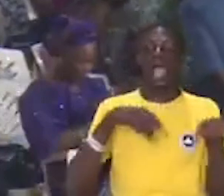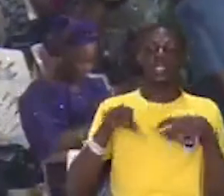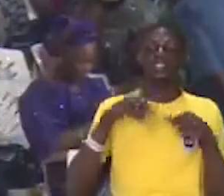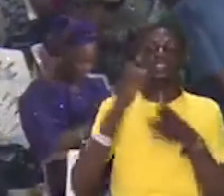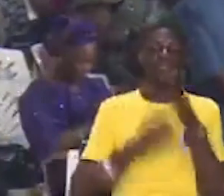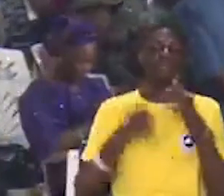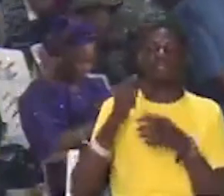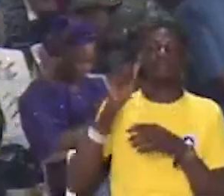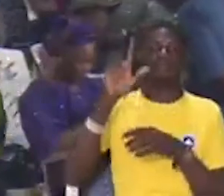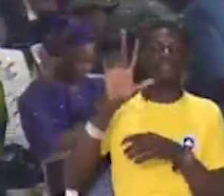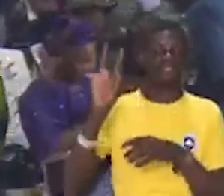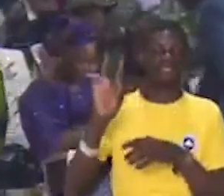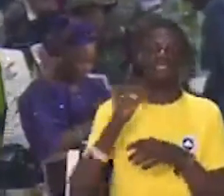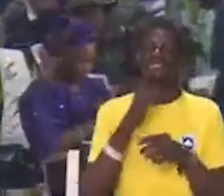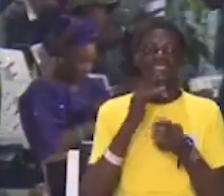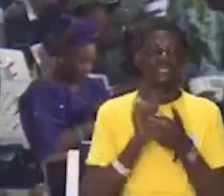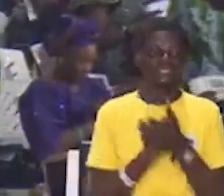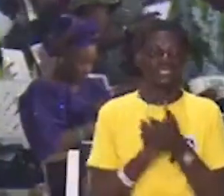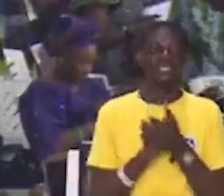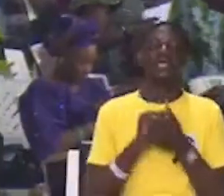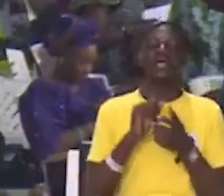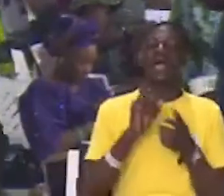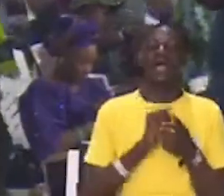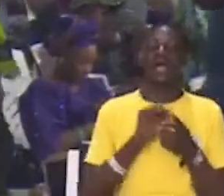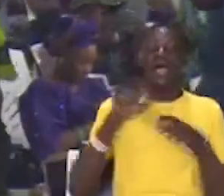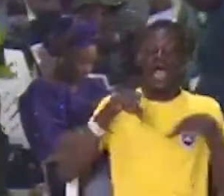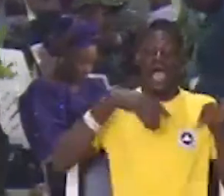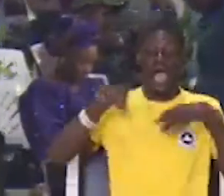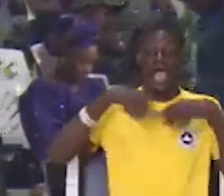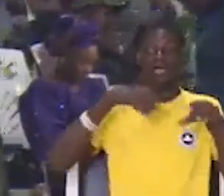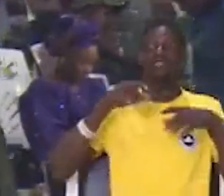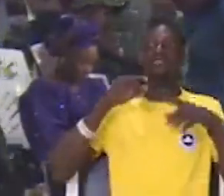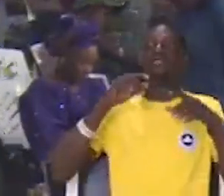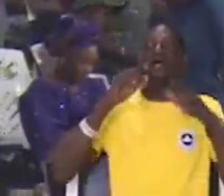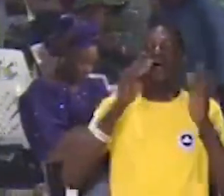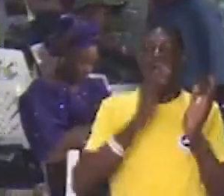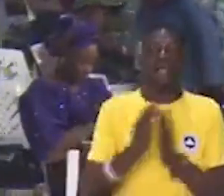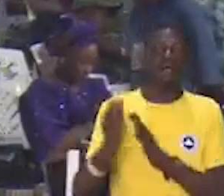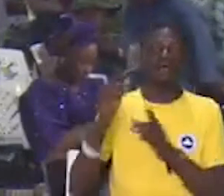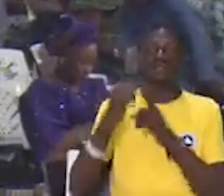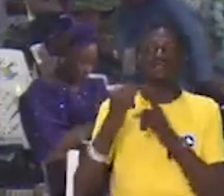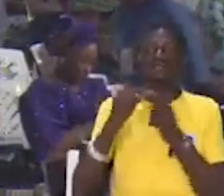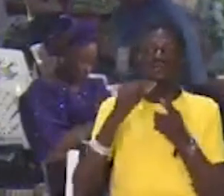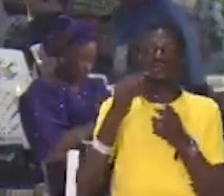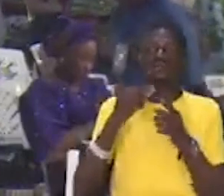38, please say it with me, according to Acts chapter 10 verse 38,